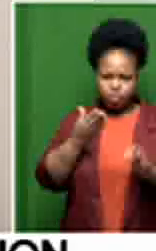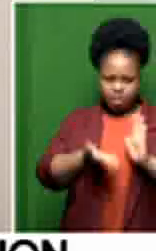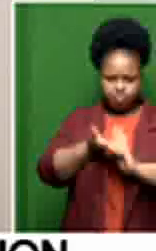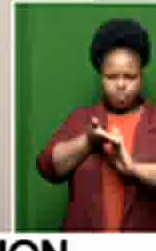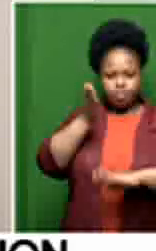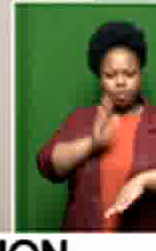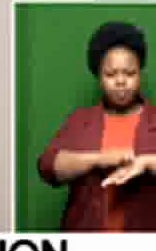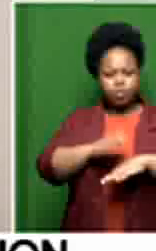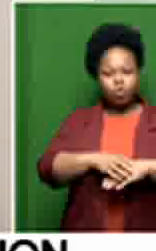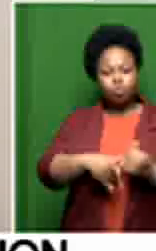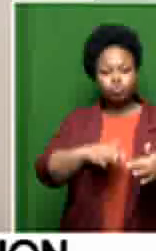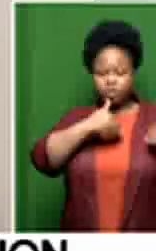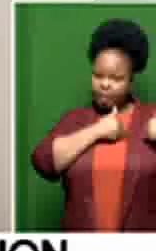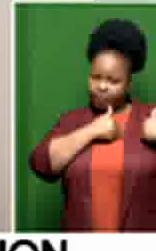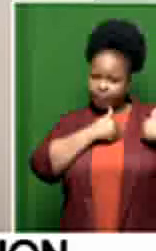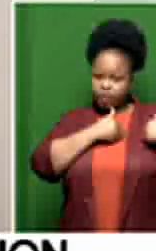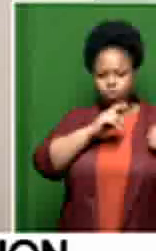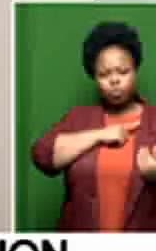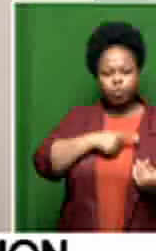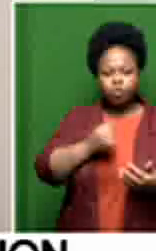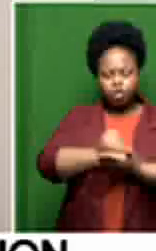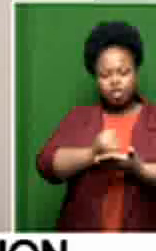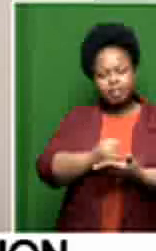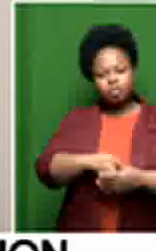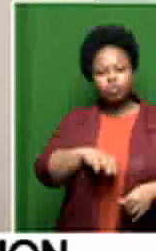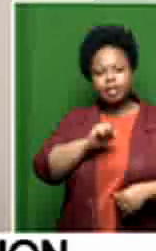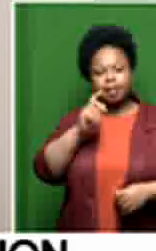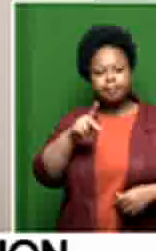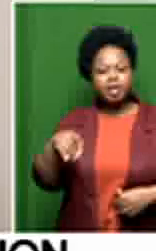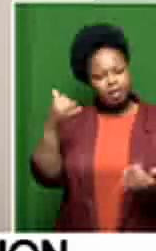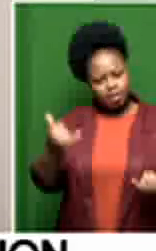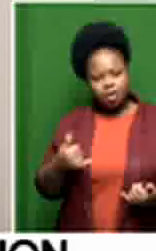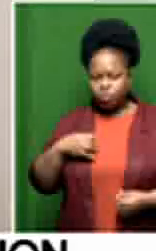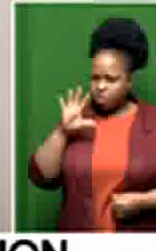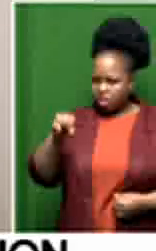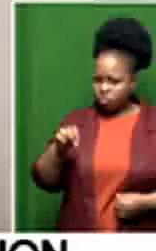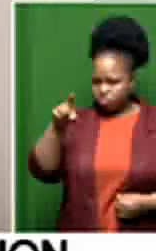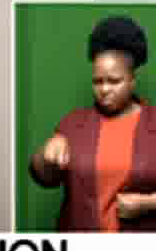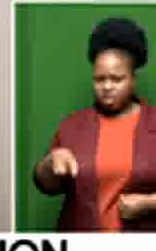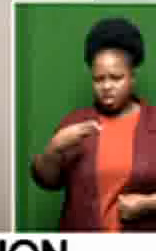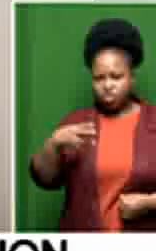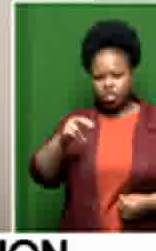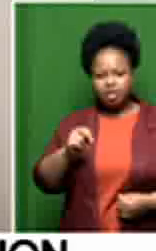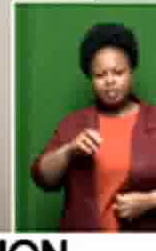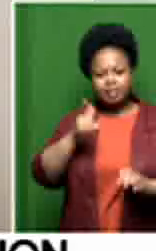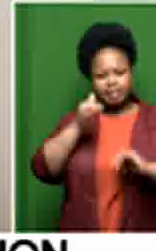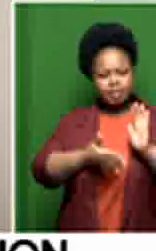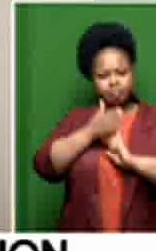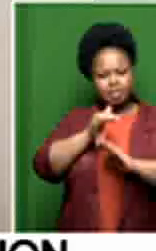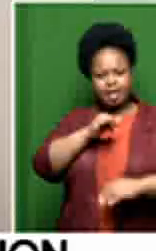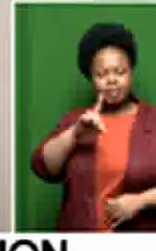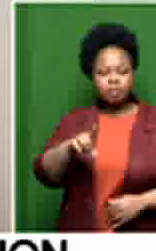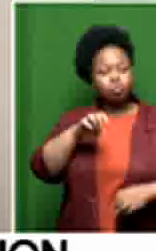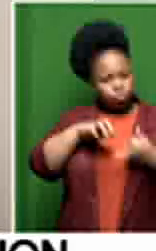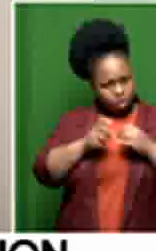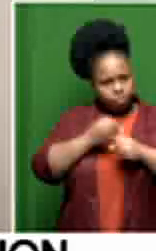increase the security of the app, because when you register in the app now, you also asked to take a CitiPages ID